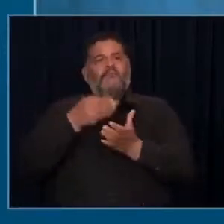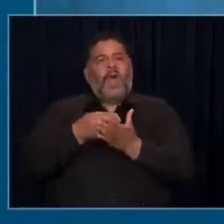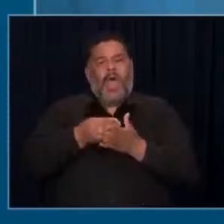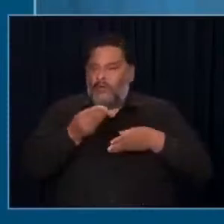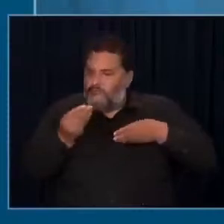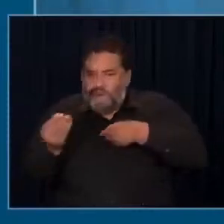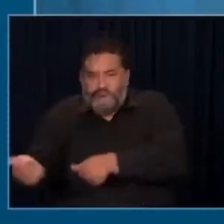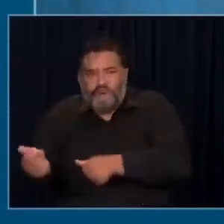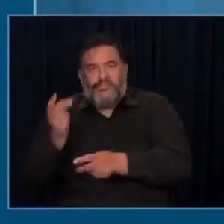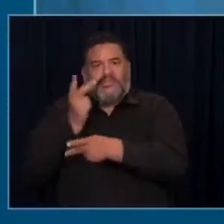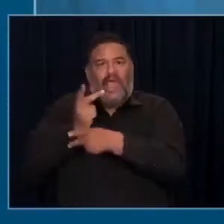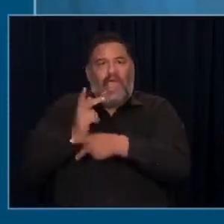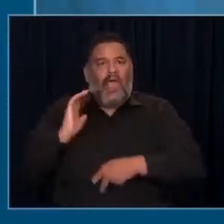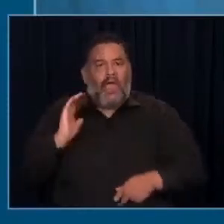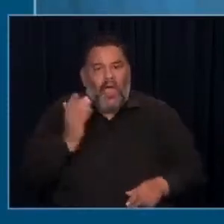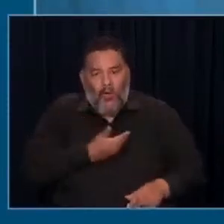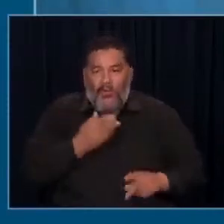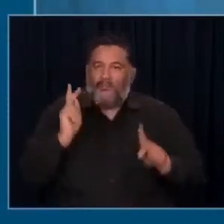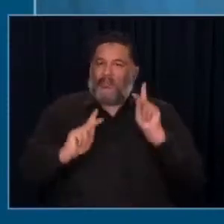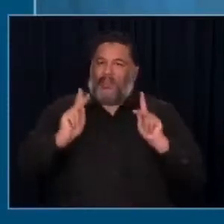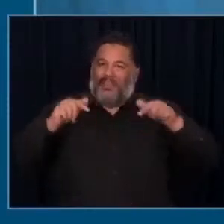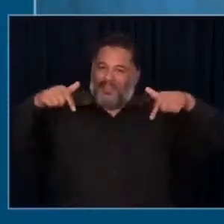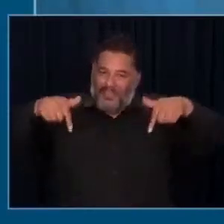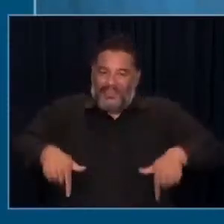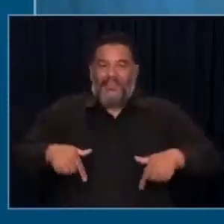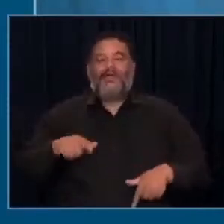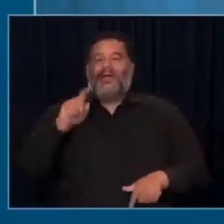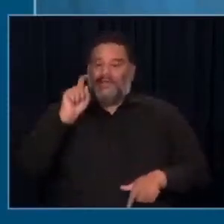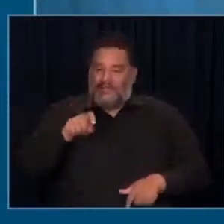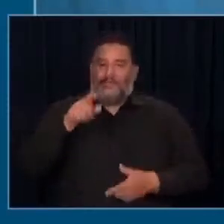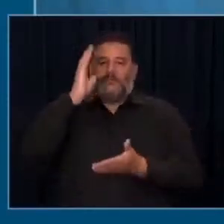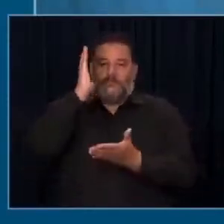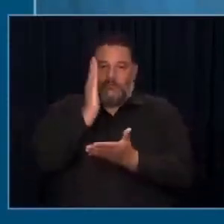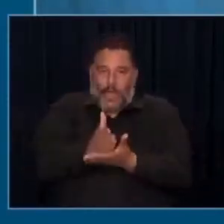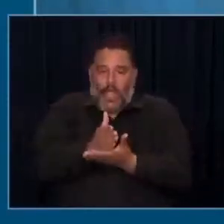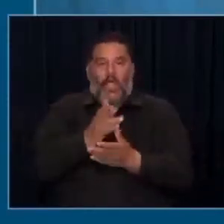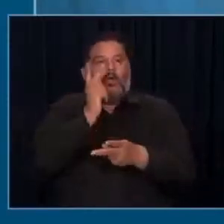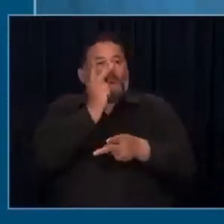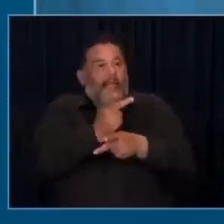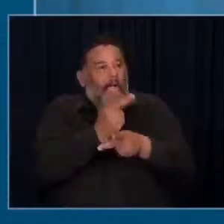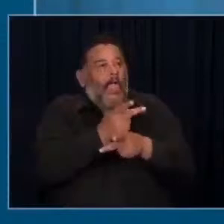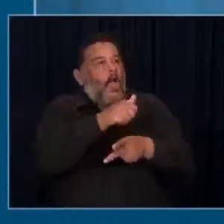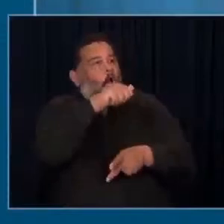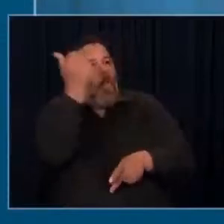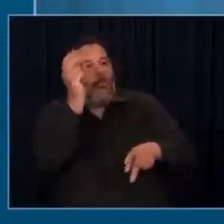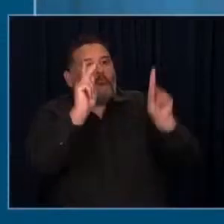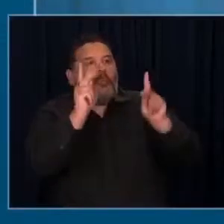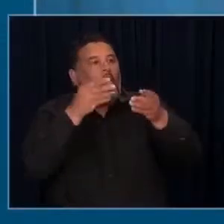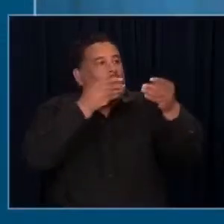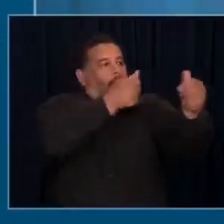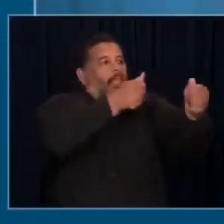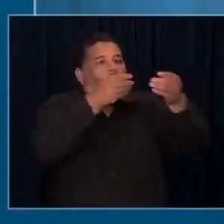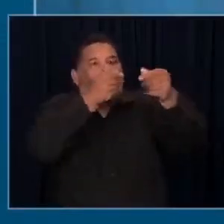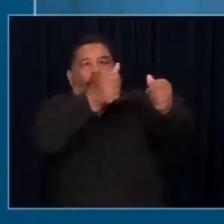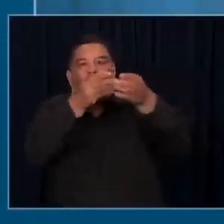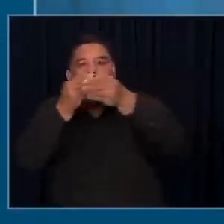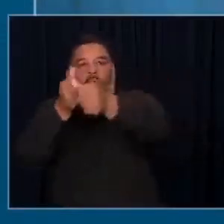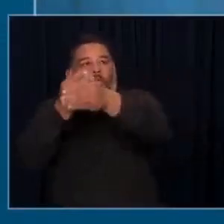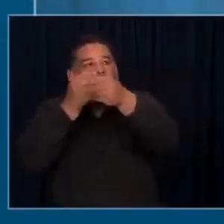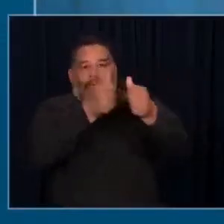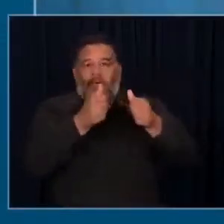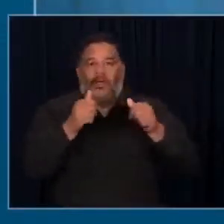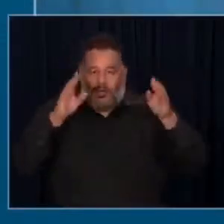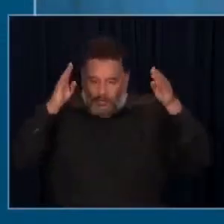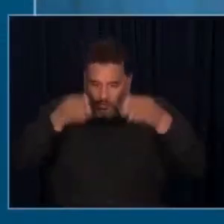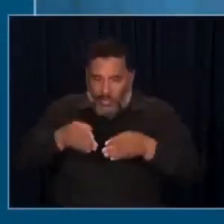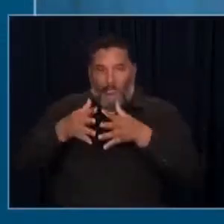of our people. We need to stop taking care of other people in other countries. We need to take care of Americans first and